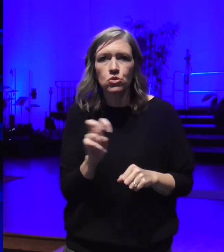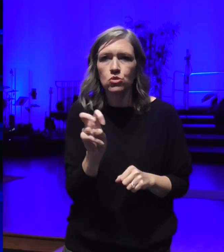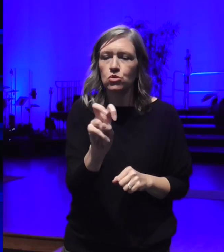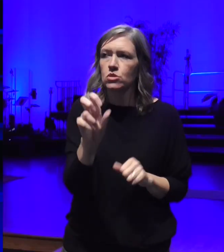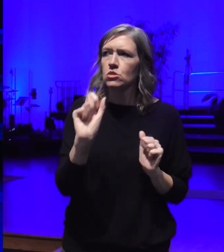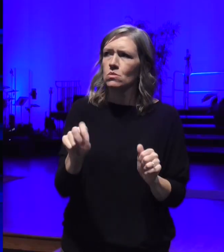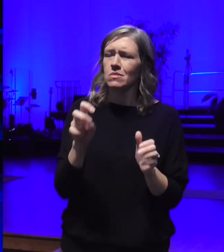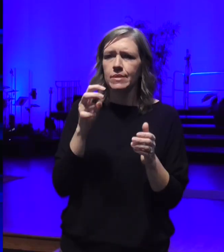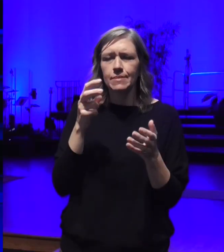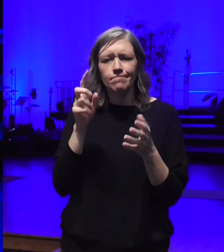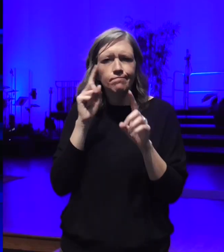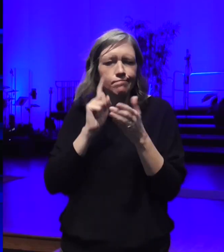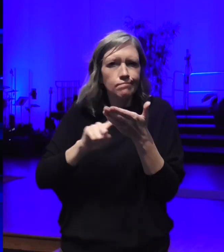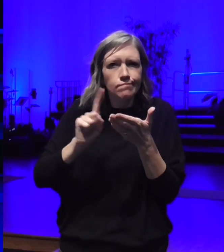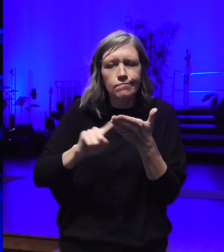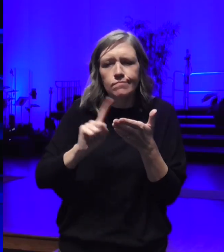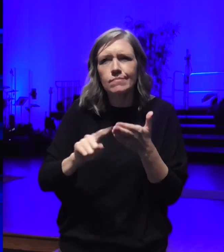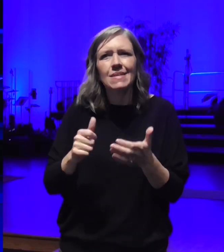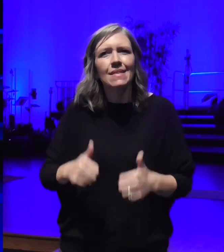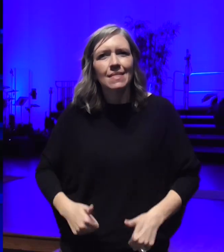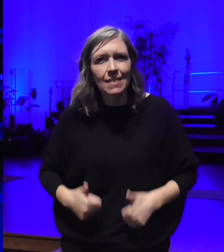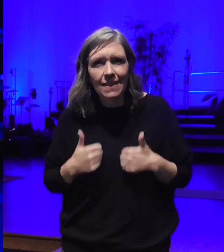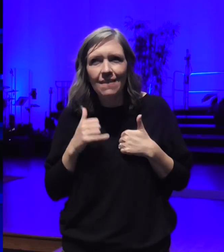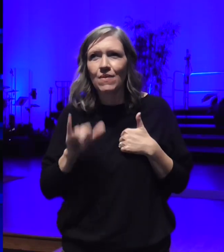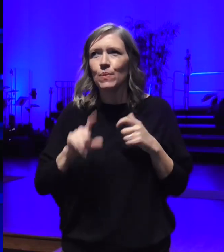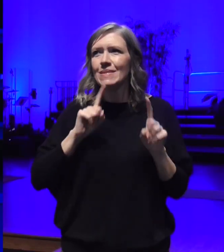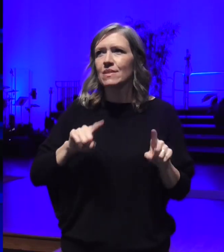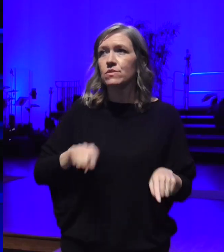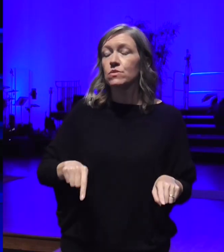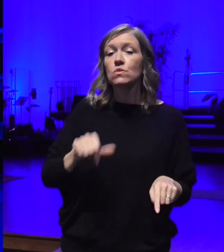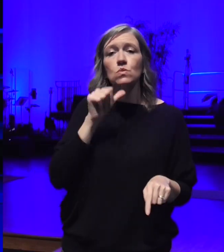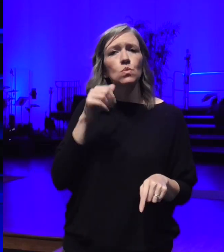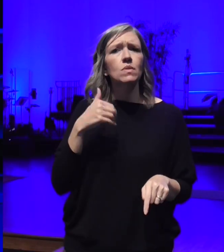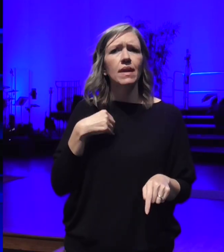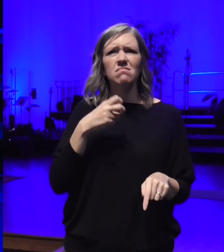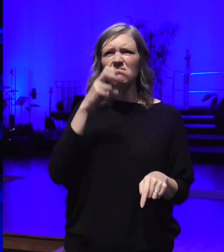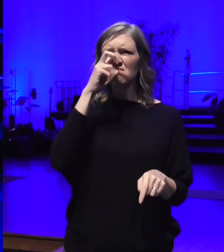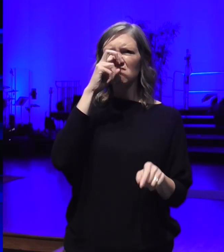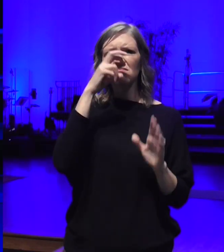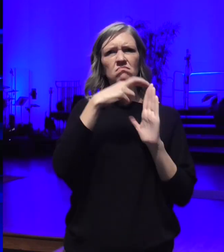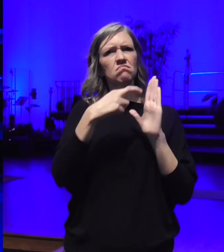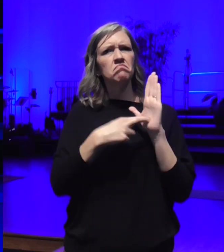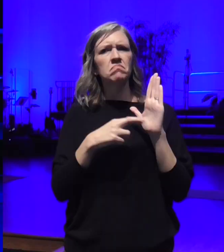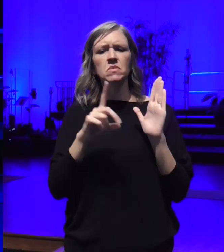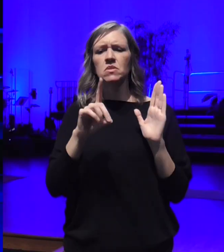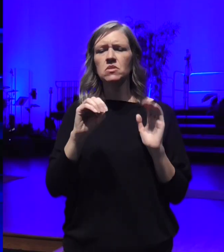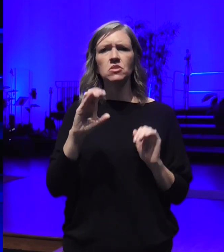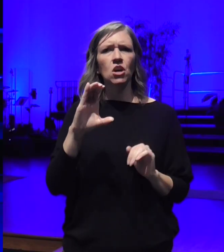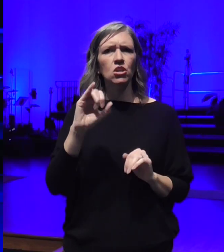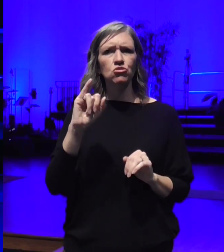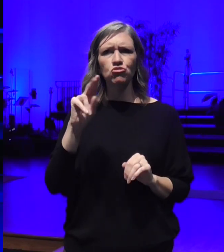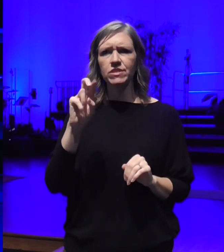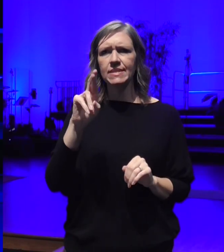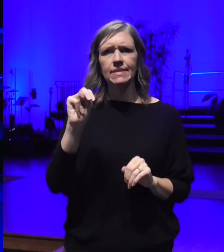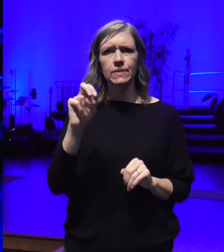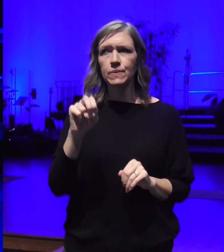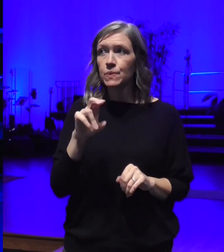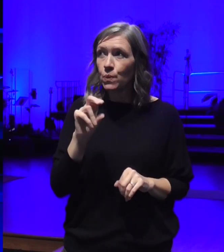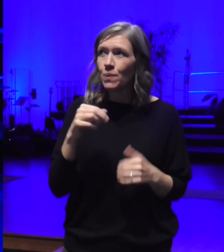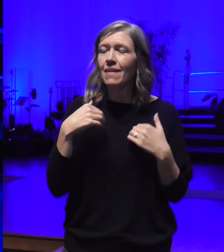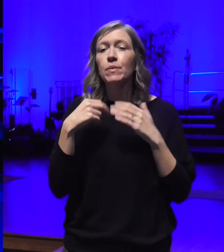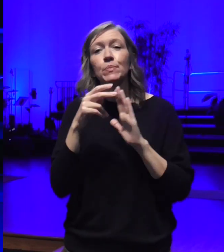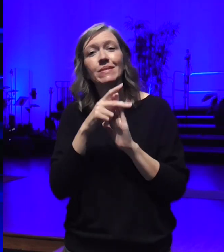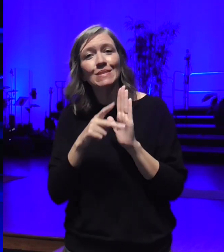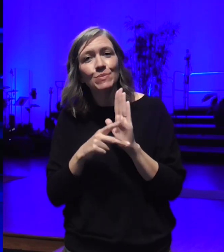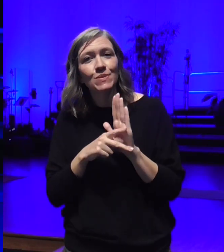those answers. We do not have a doctrine, we have principles and virtues. And each of us gets to